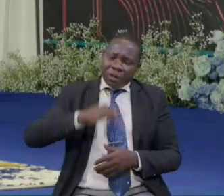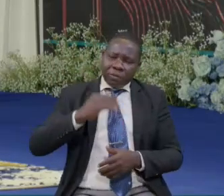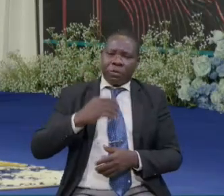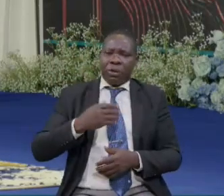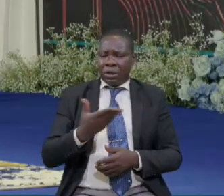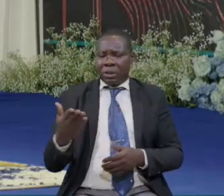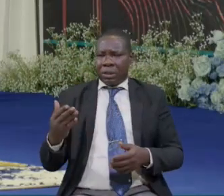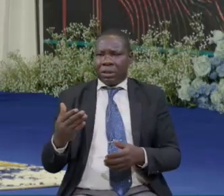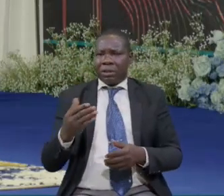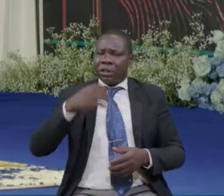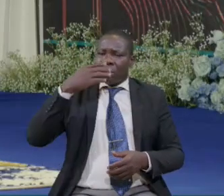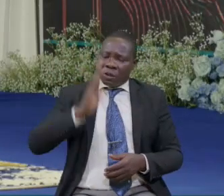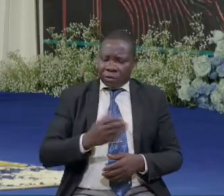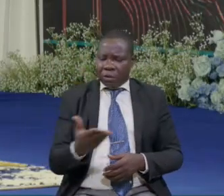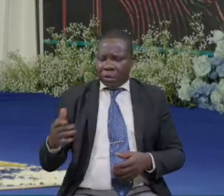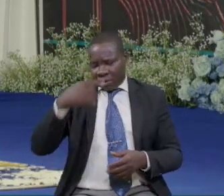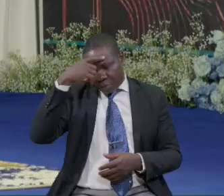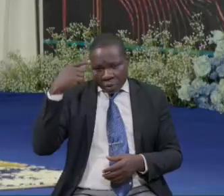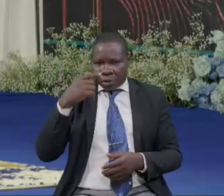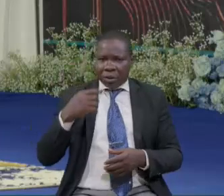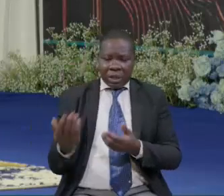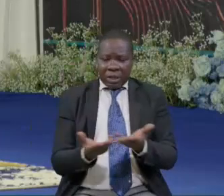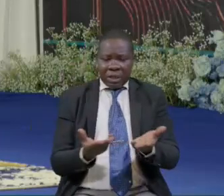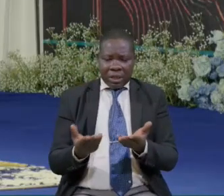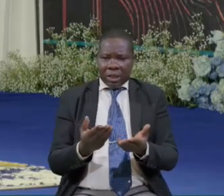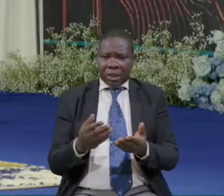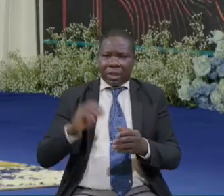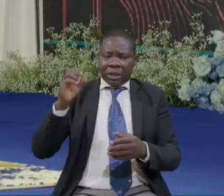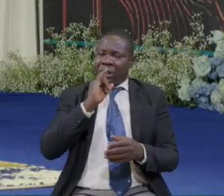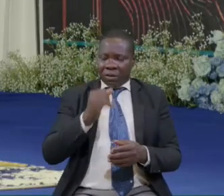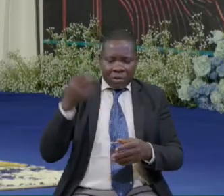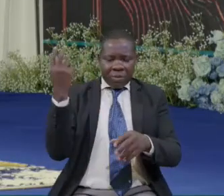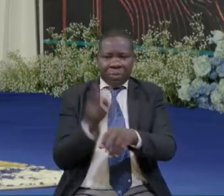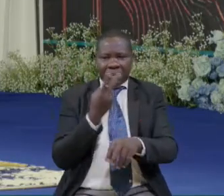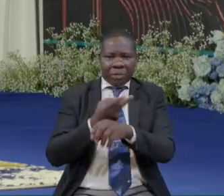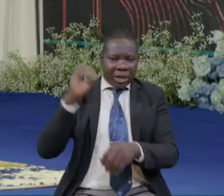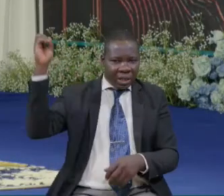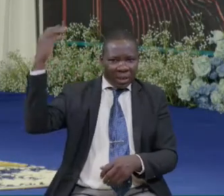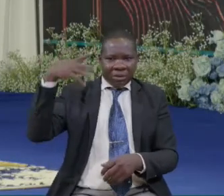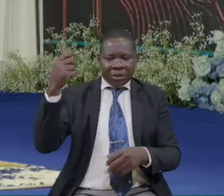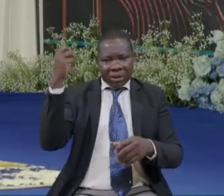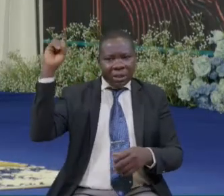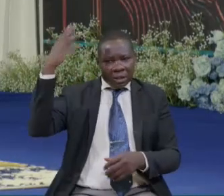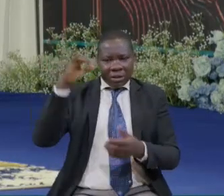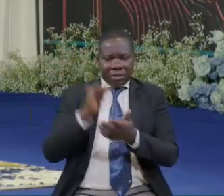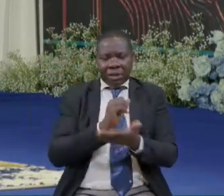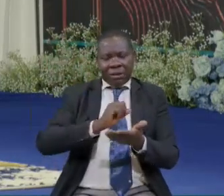things, because here is multiplied grace, the grace that pardons, the grace that